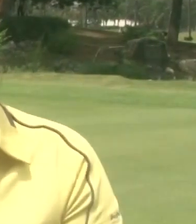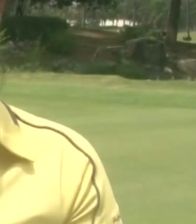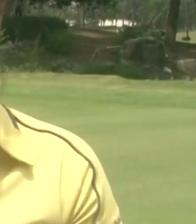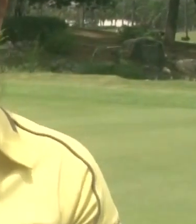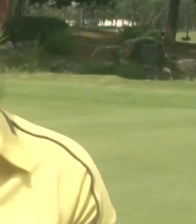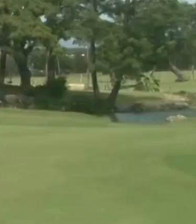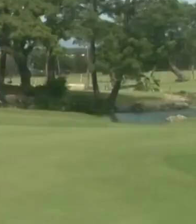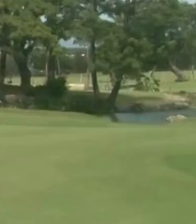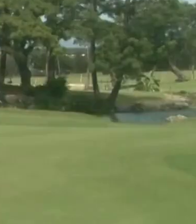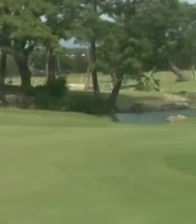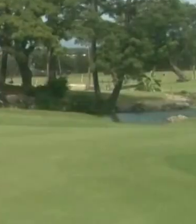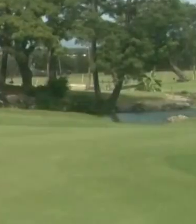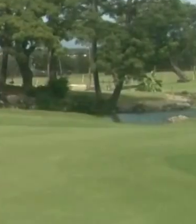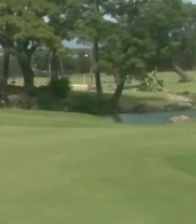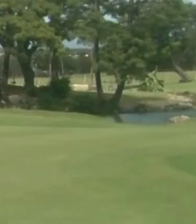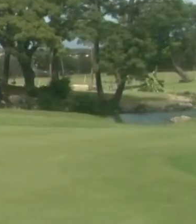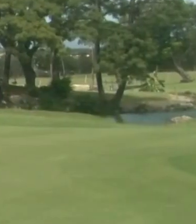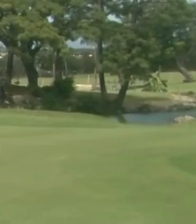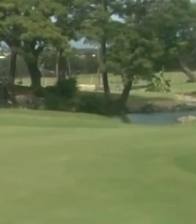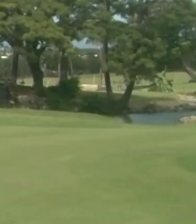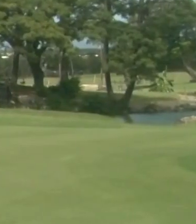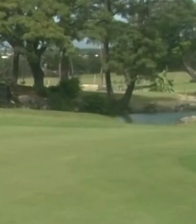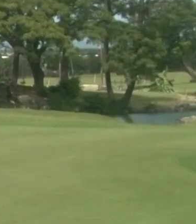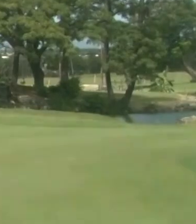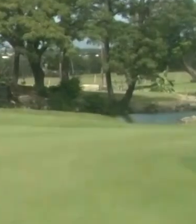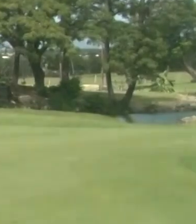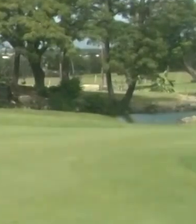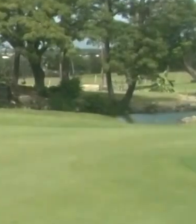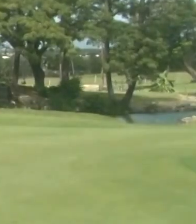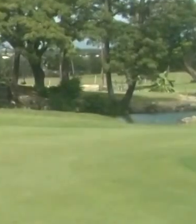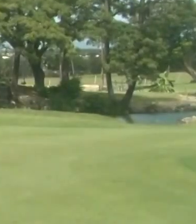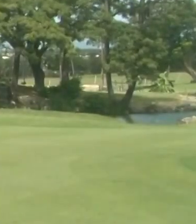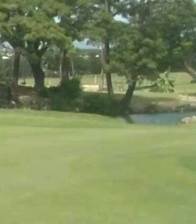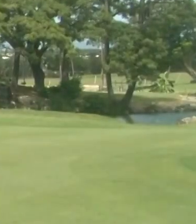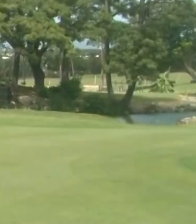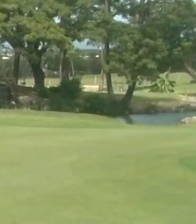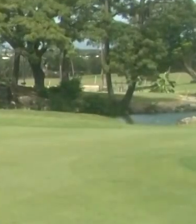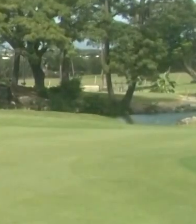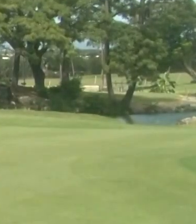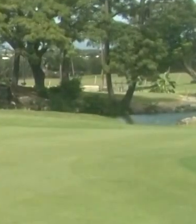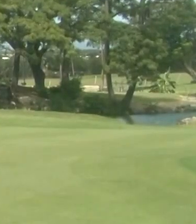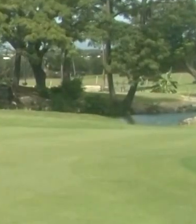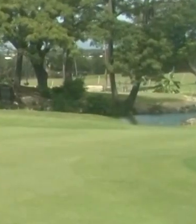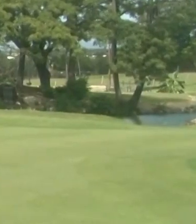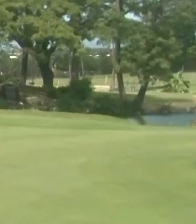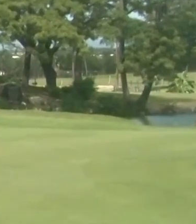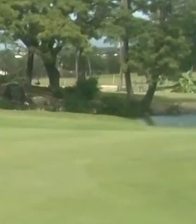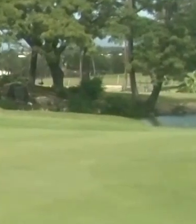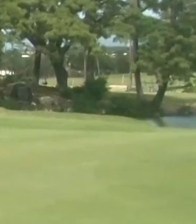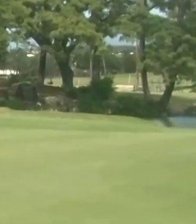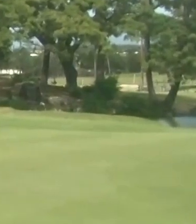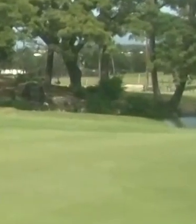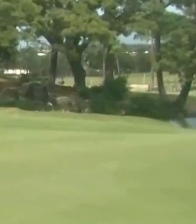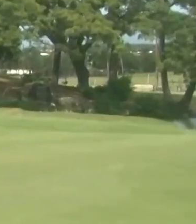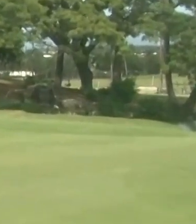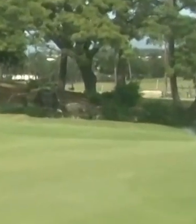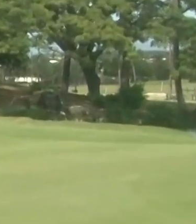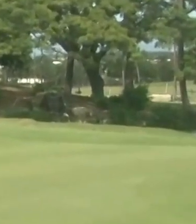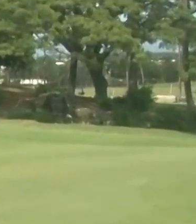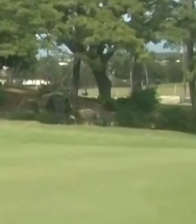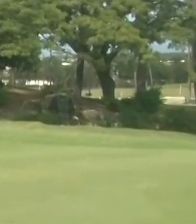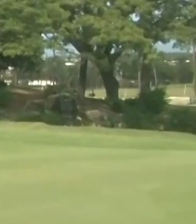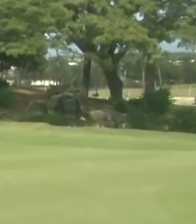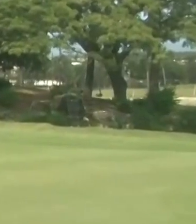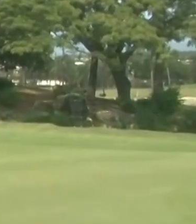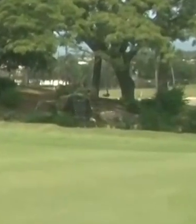matters. Junior Charles from Trinidad and Tobago, here to defend the seniors title. Here the competition will be stiff this year, but